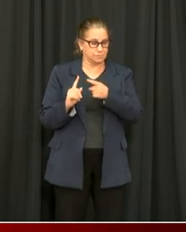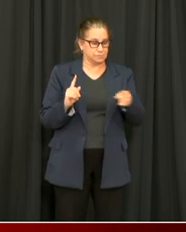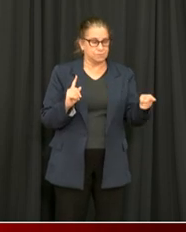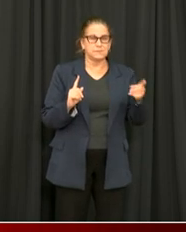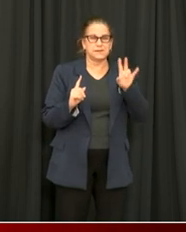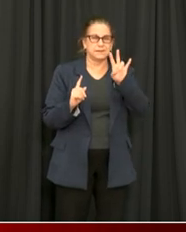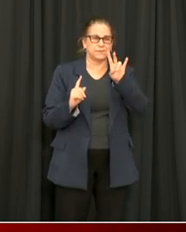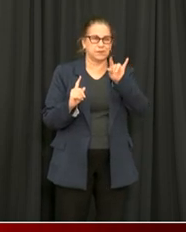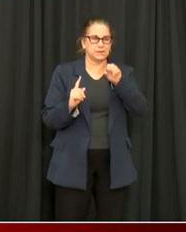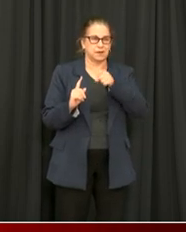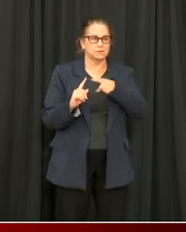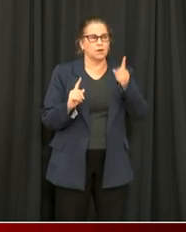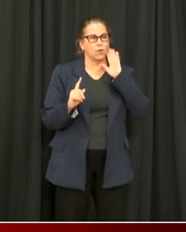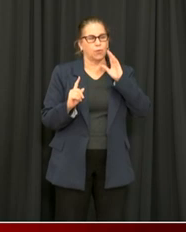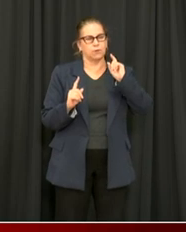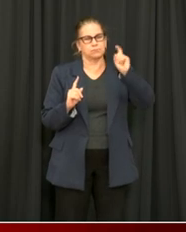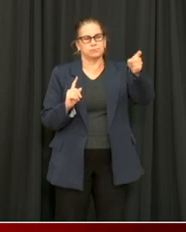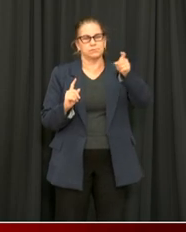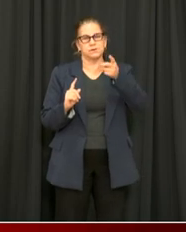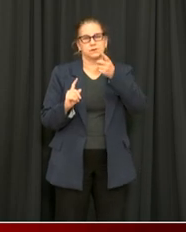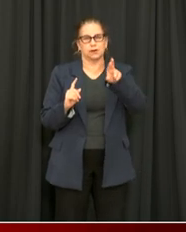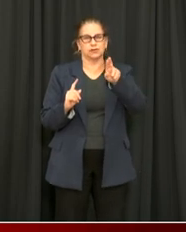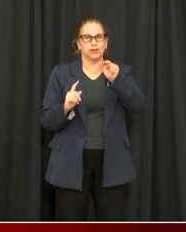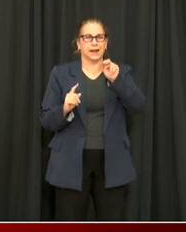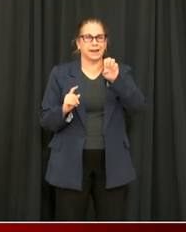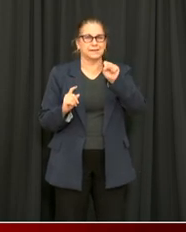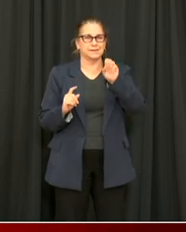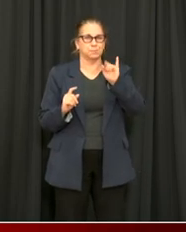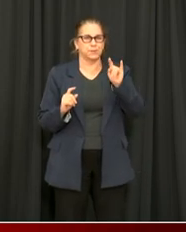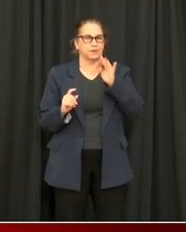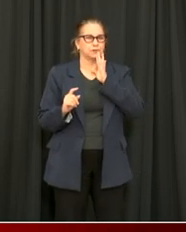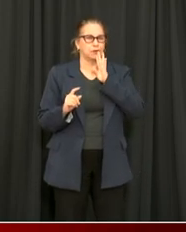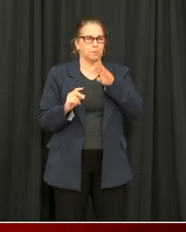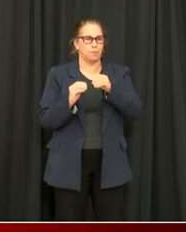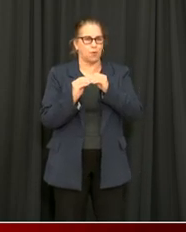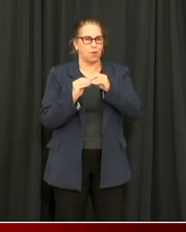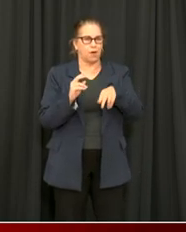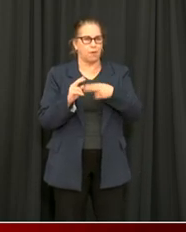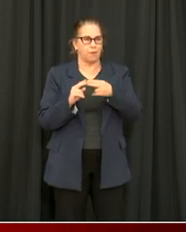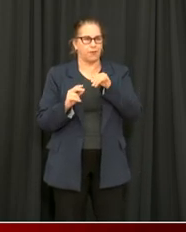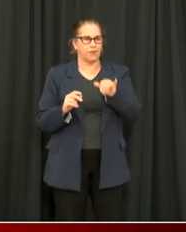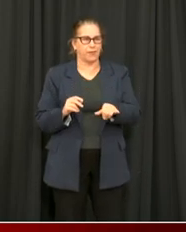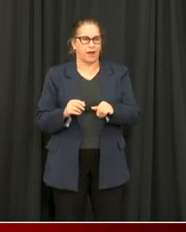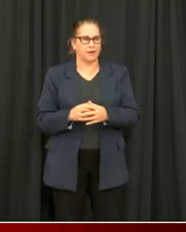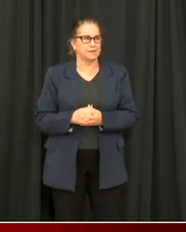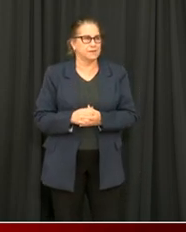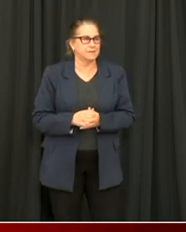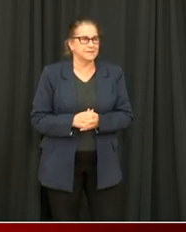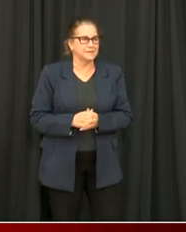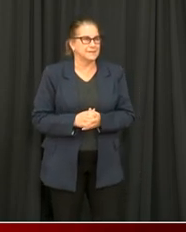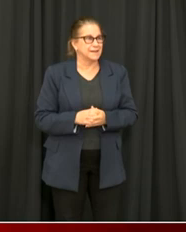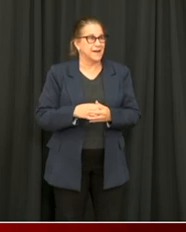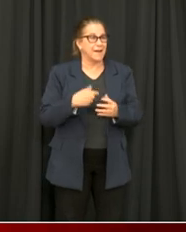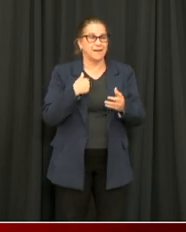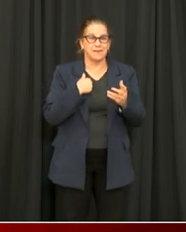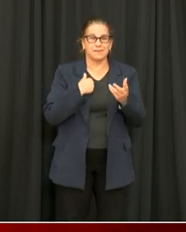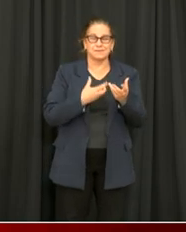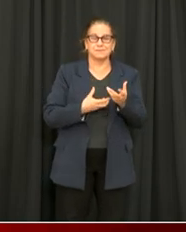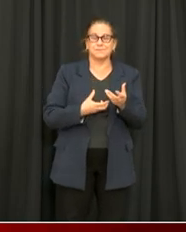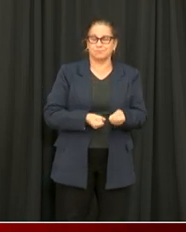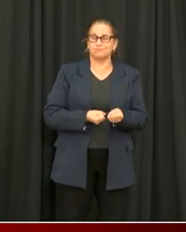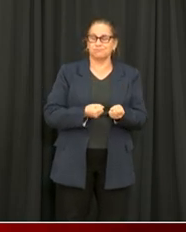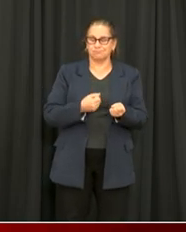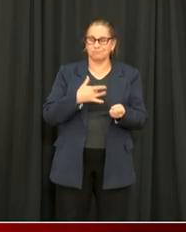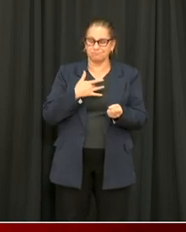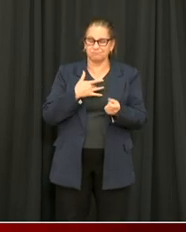over the last couple of days, which gives us confidence in saying that we're going to hit where we need to